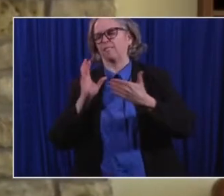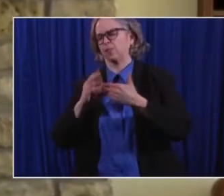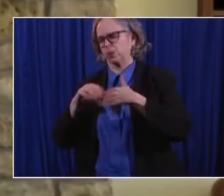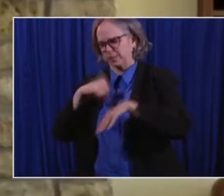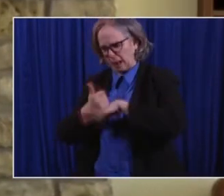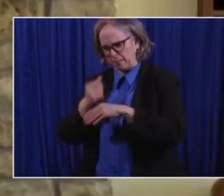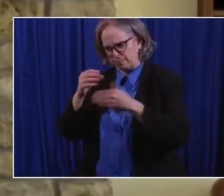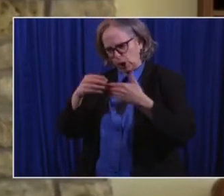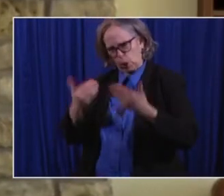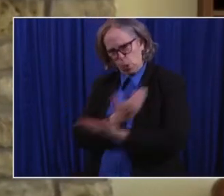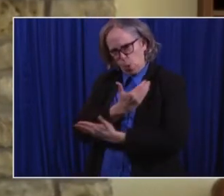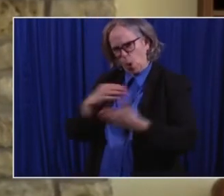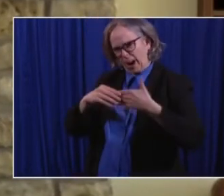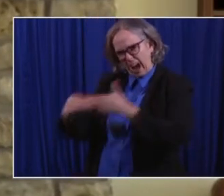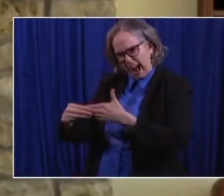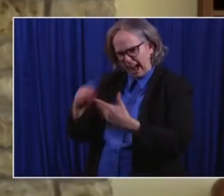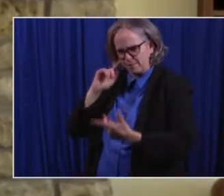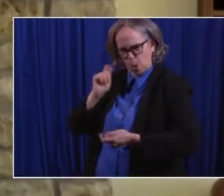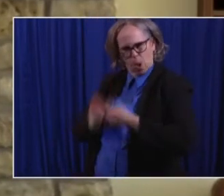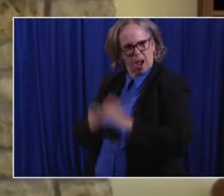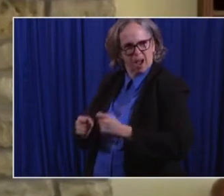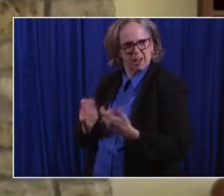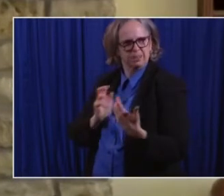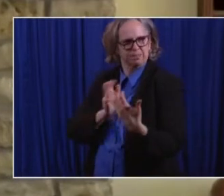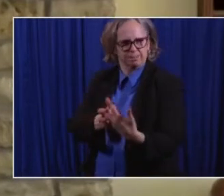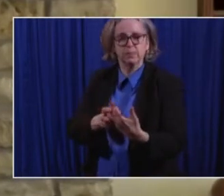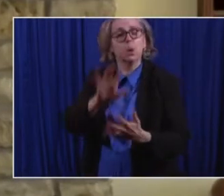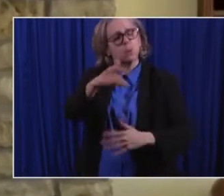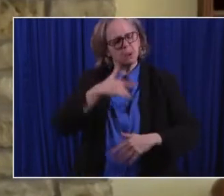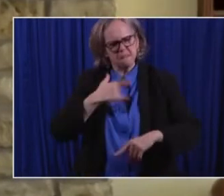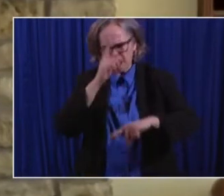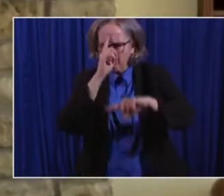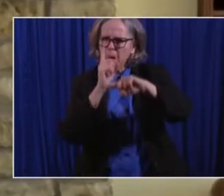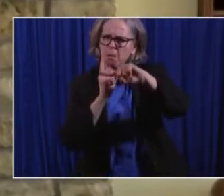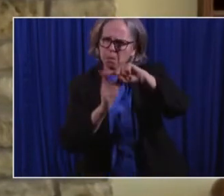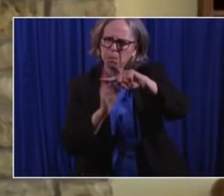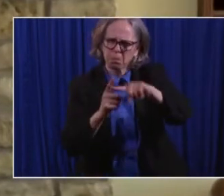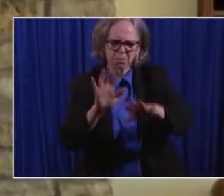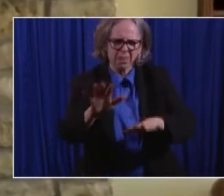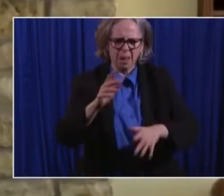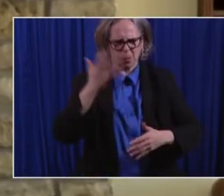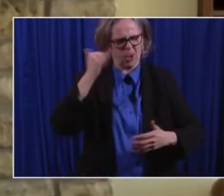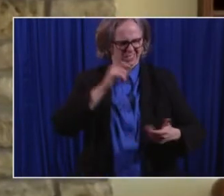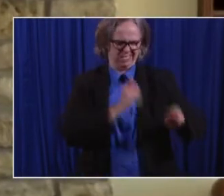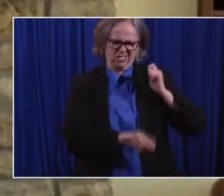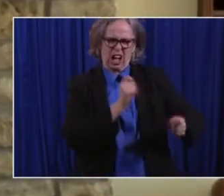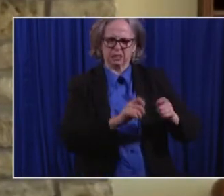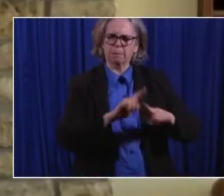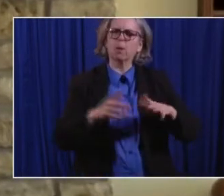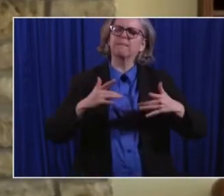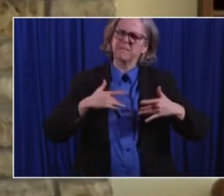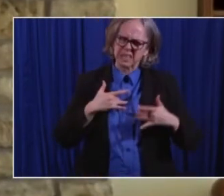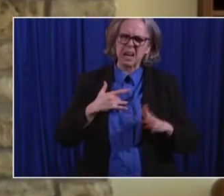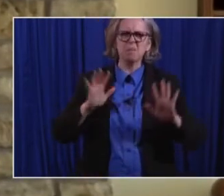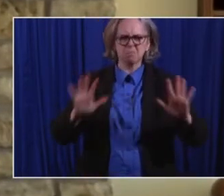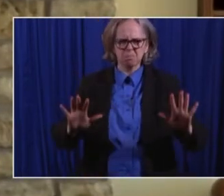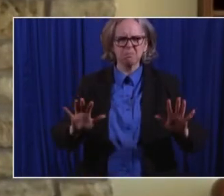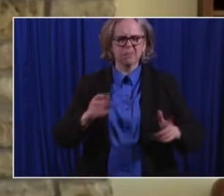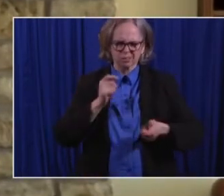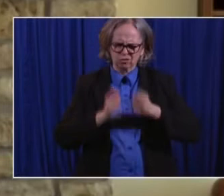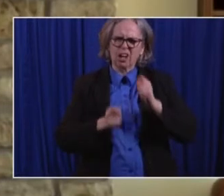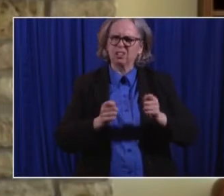will, but we don't know that. And so we will continue to adjust. But the guidance that we're going to start with, we